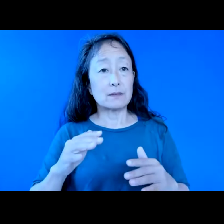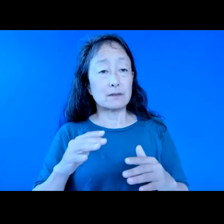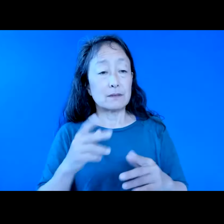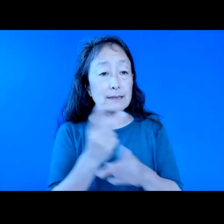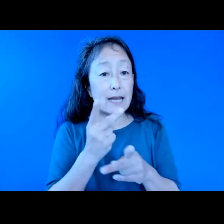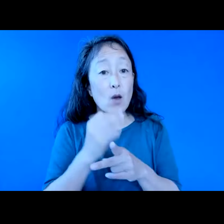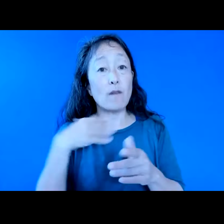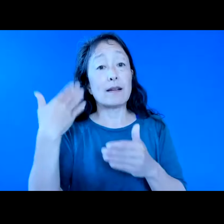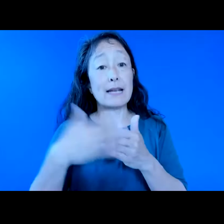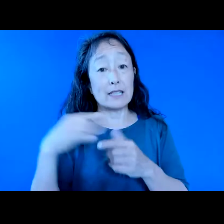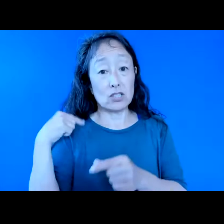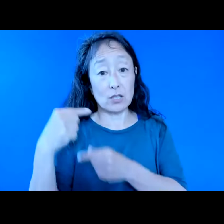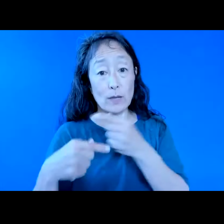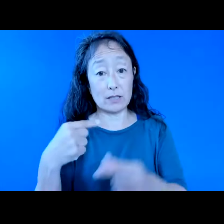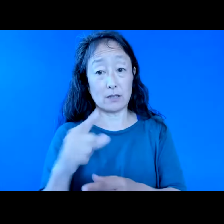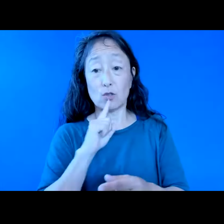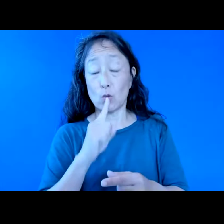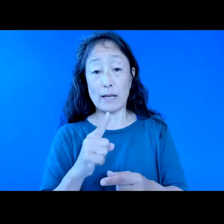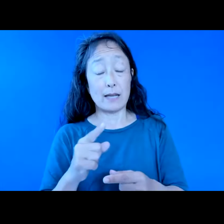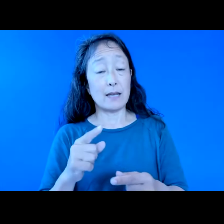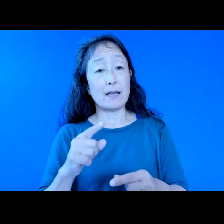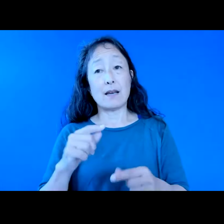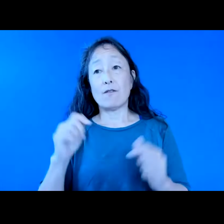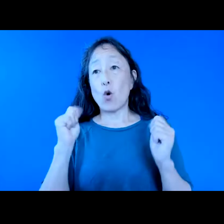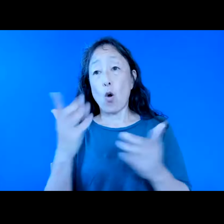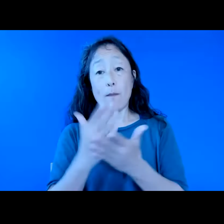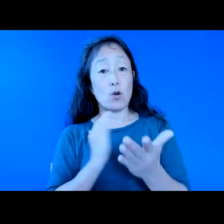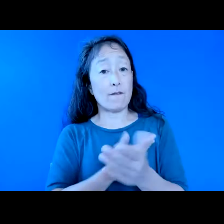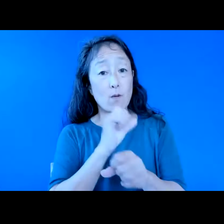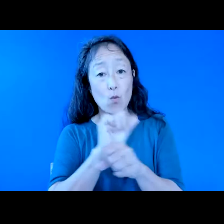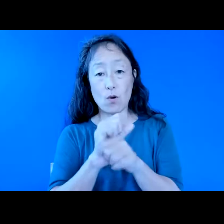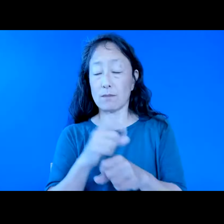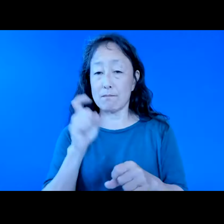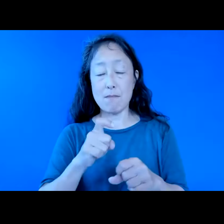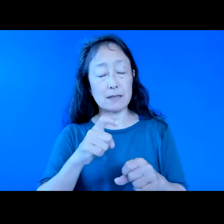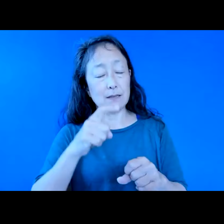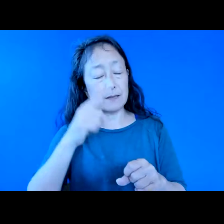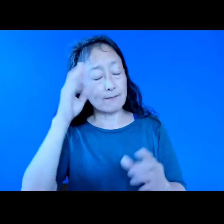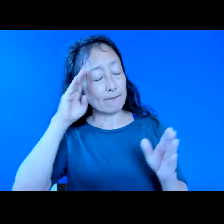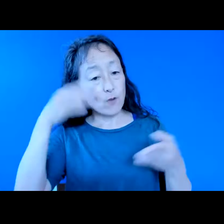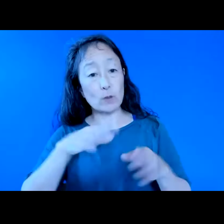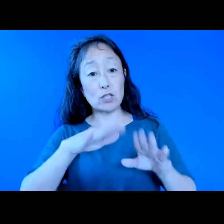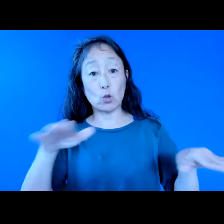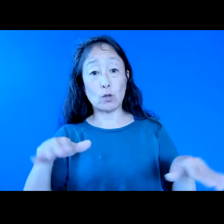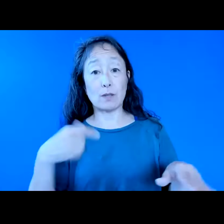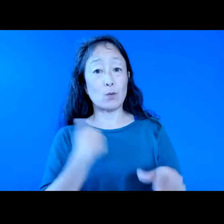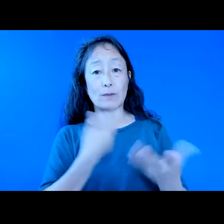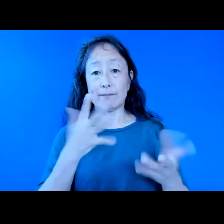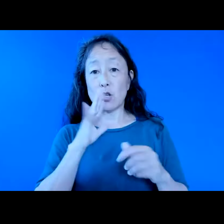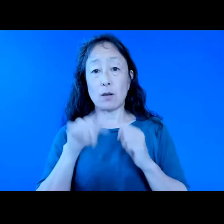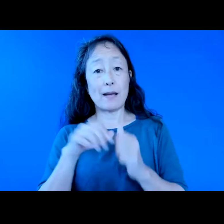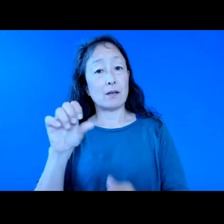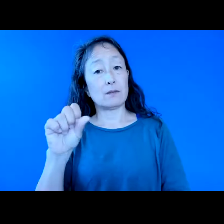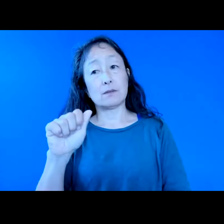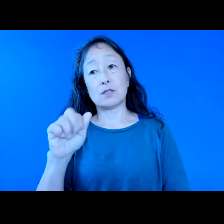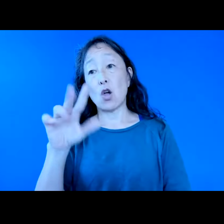the children must always be on our mind and our hearts. And to remember that, like we talked about SARTs, we talked about mental health, we're going to